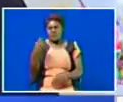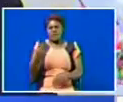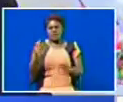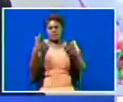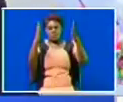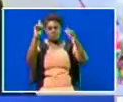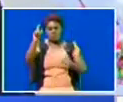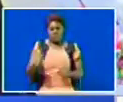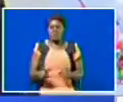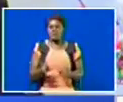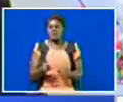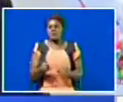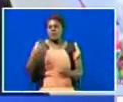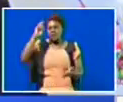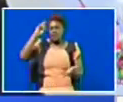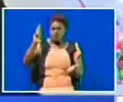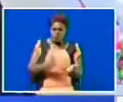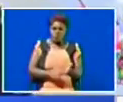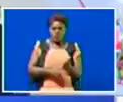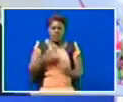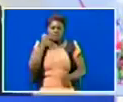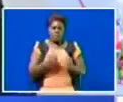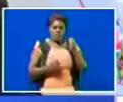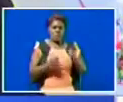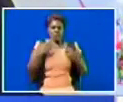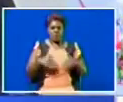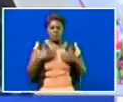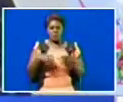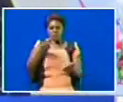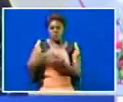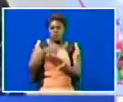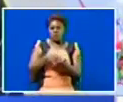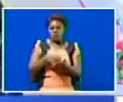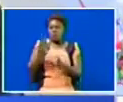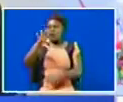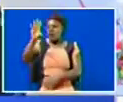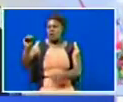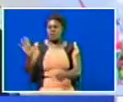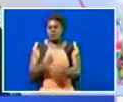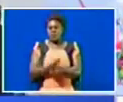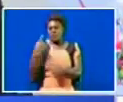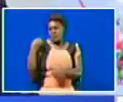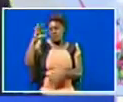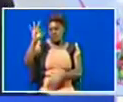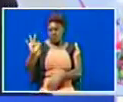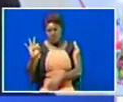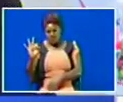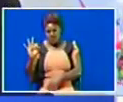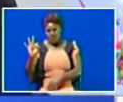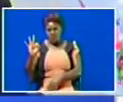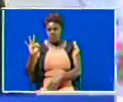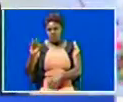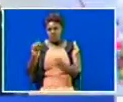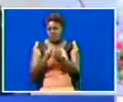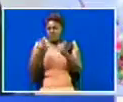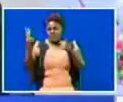appreciate and recognize our athletes, whose overall position in Africa number 3 was a total